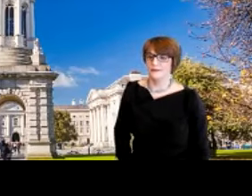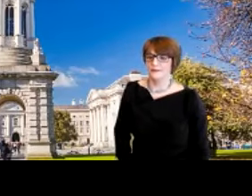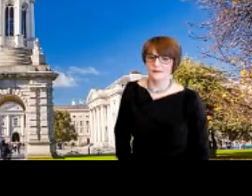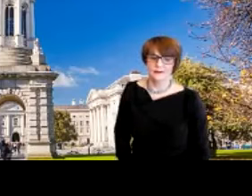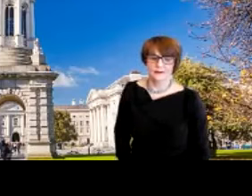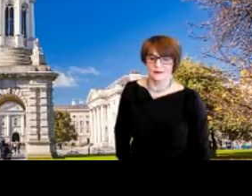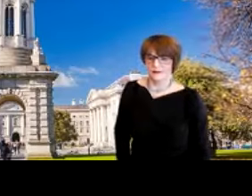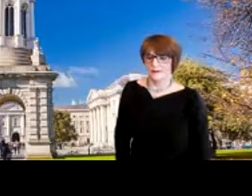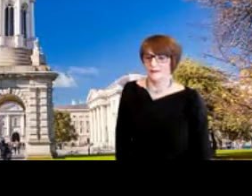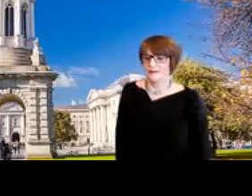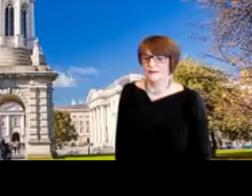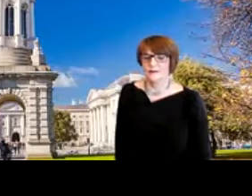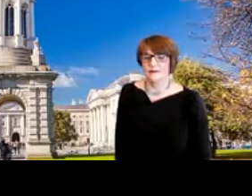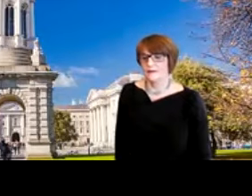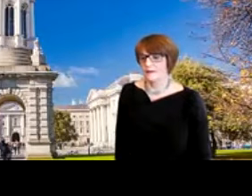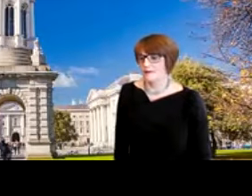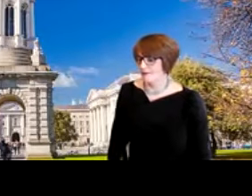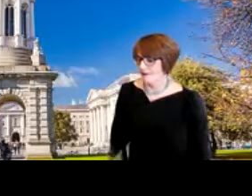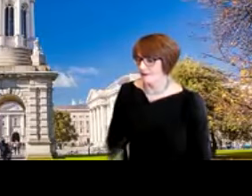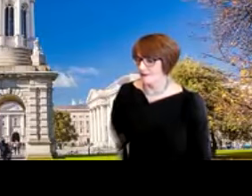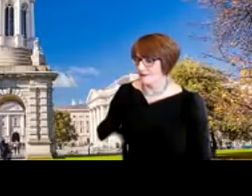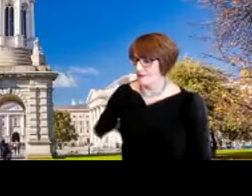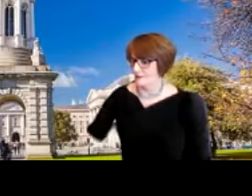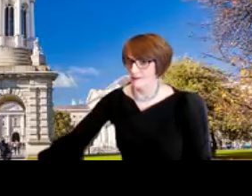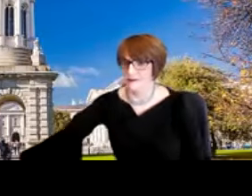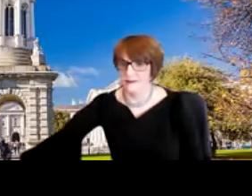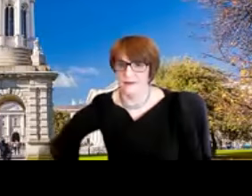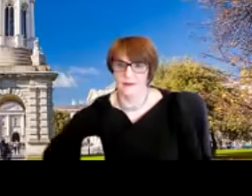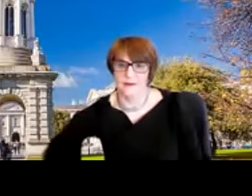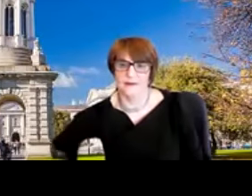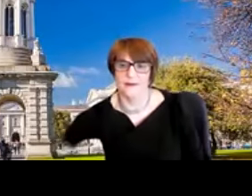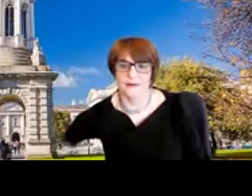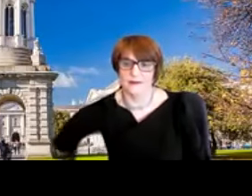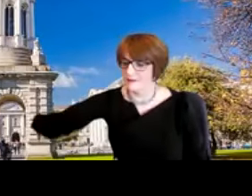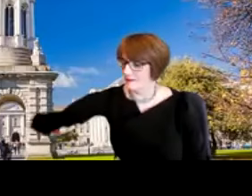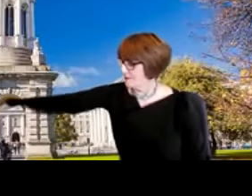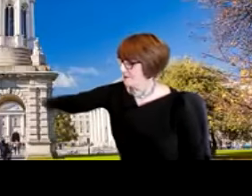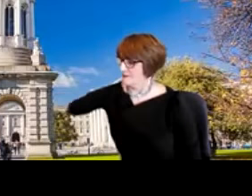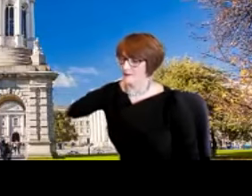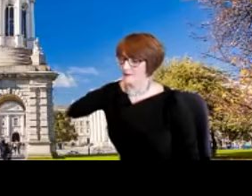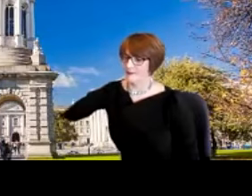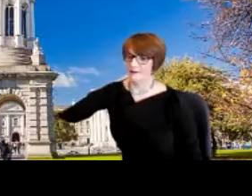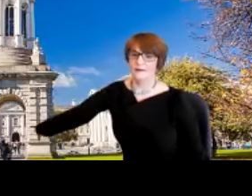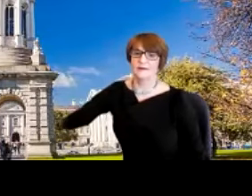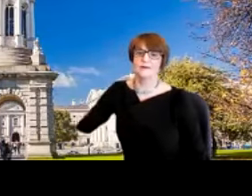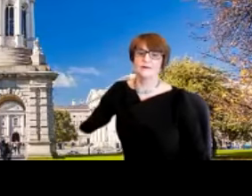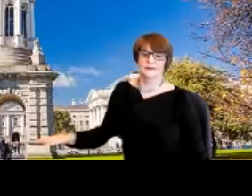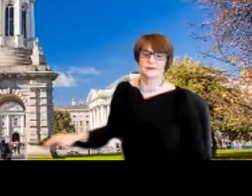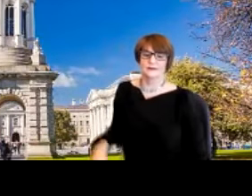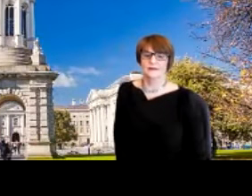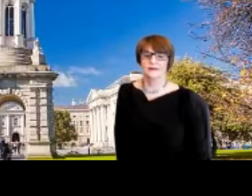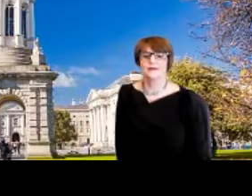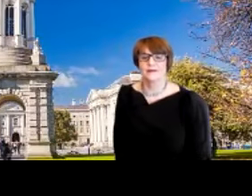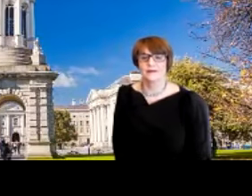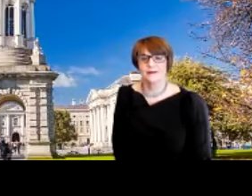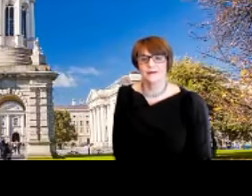new activities, had more time to rest and relax, spend more time with staff, and had more opportunity to